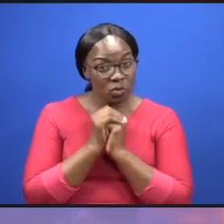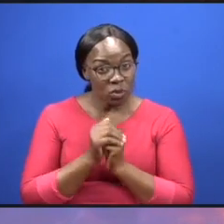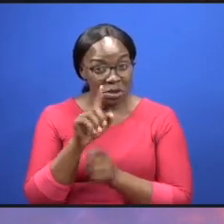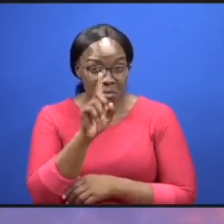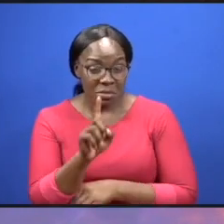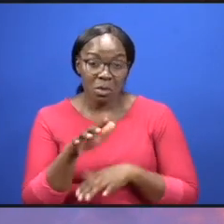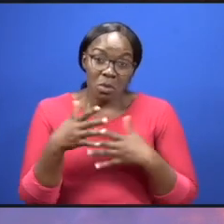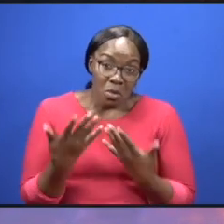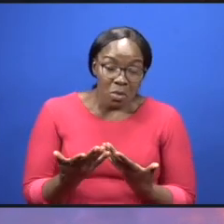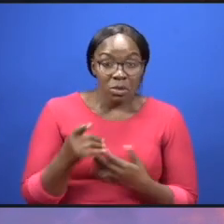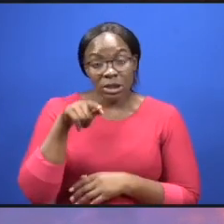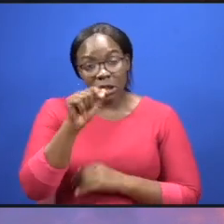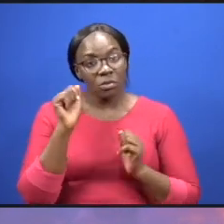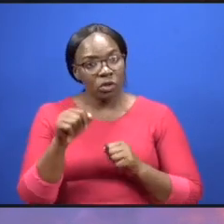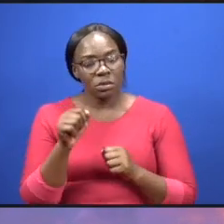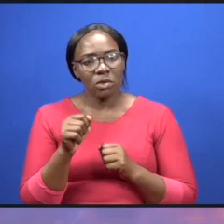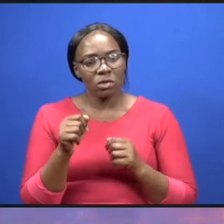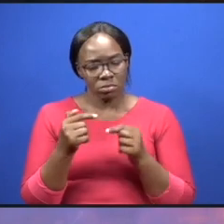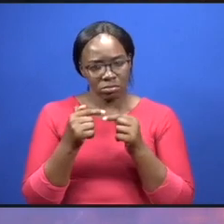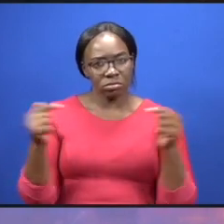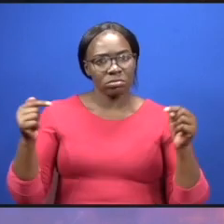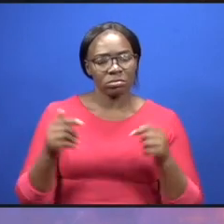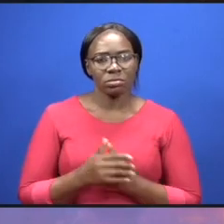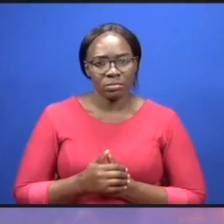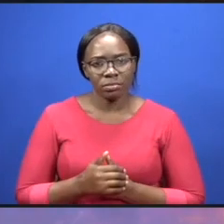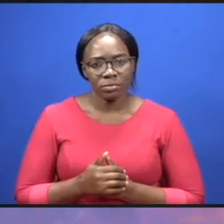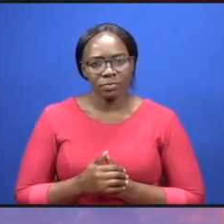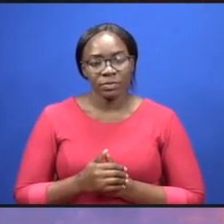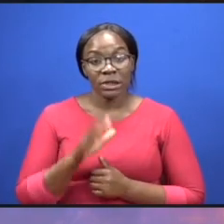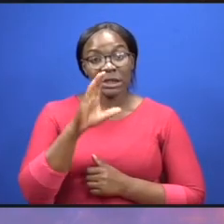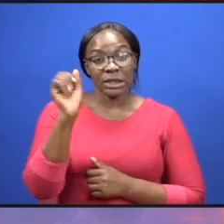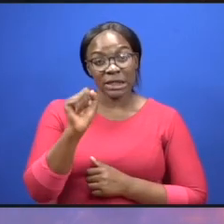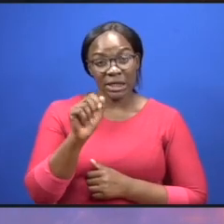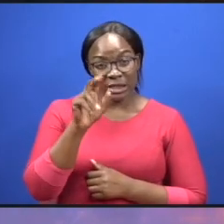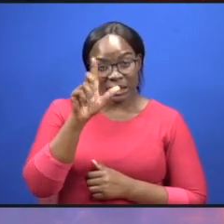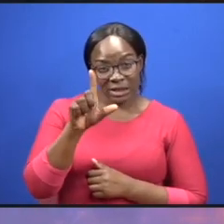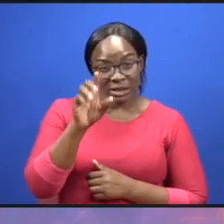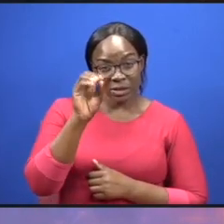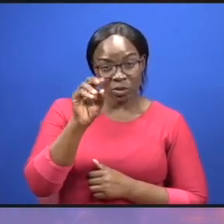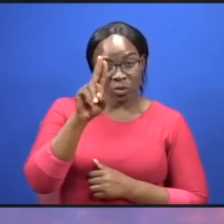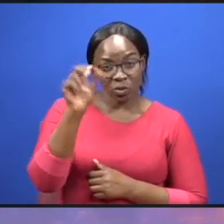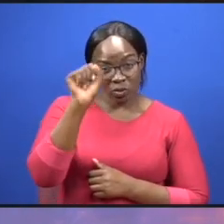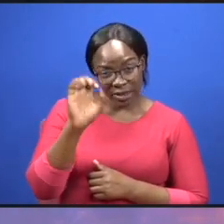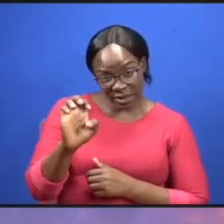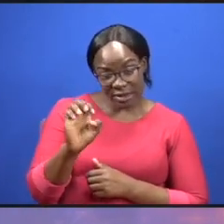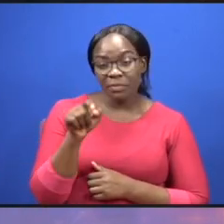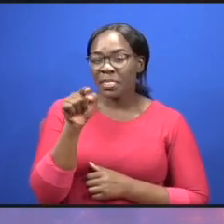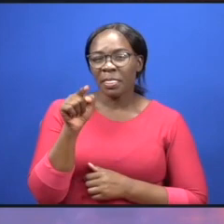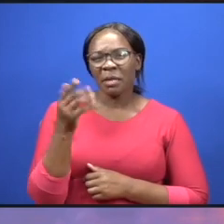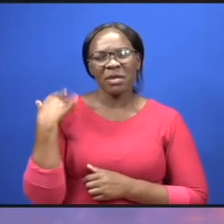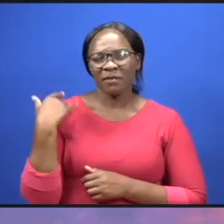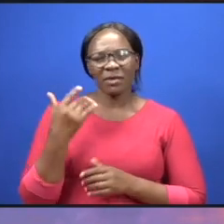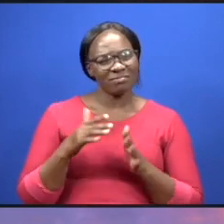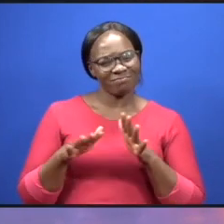worship, or will you respond with rebellion? C.S. Lewis was an atheist and a skeptic, and C.S.